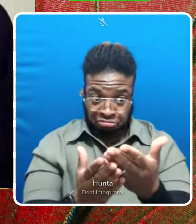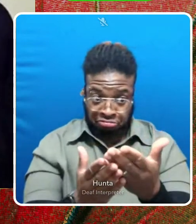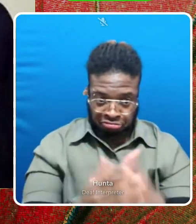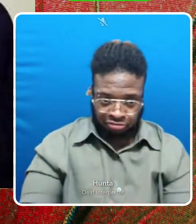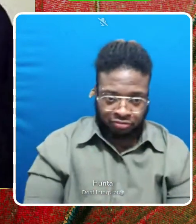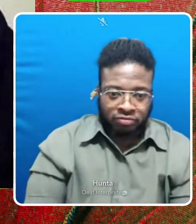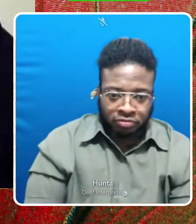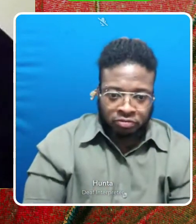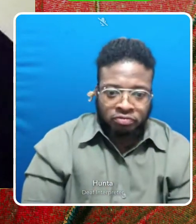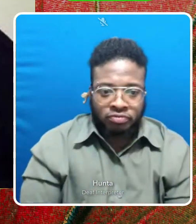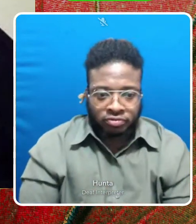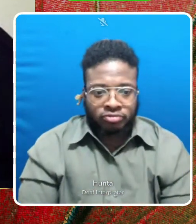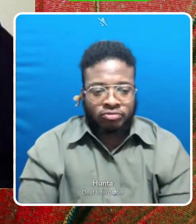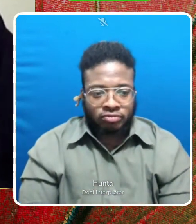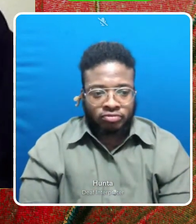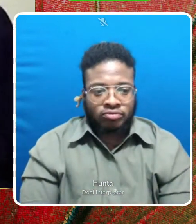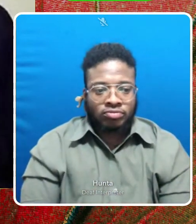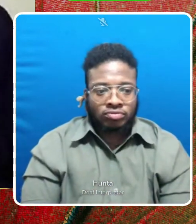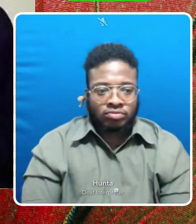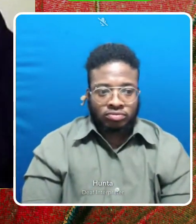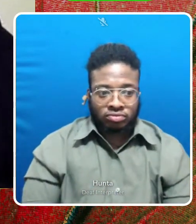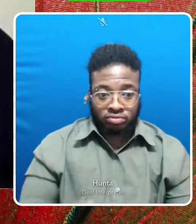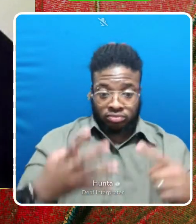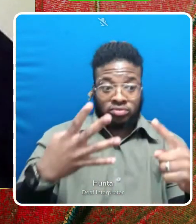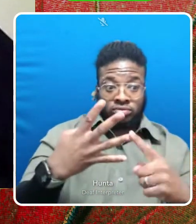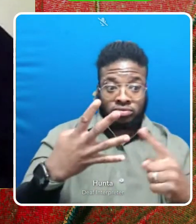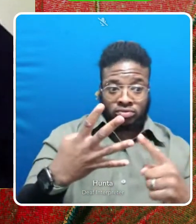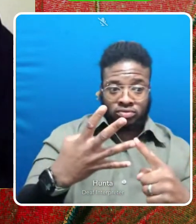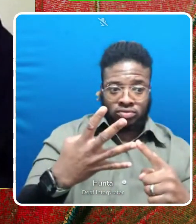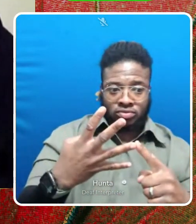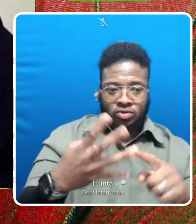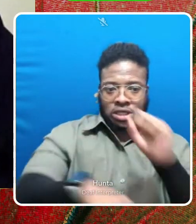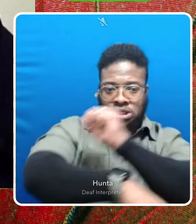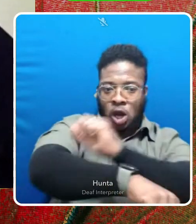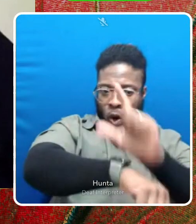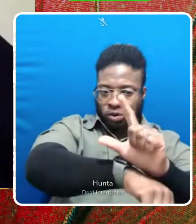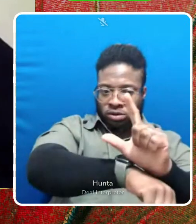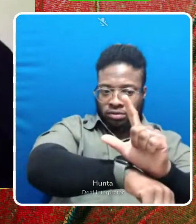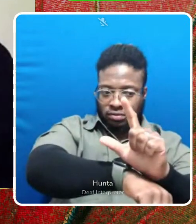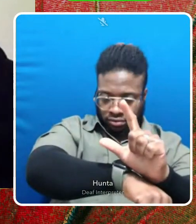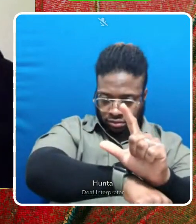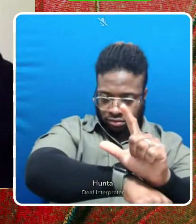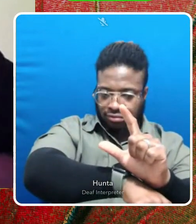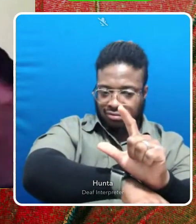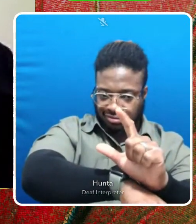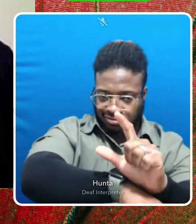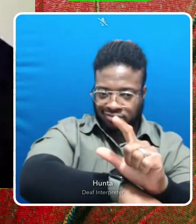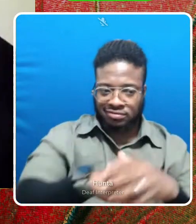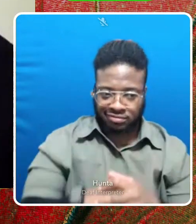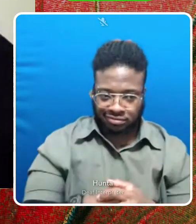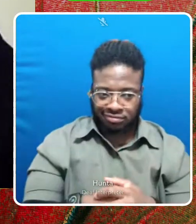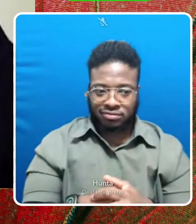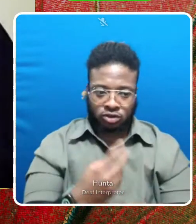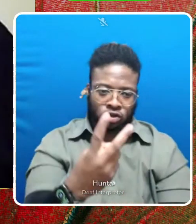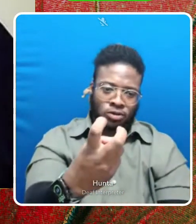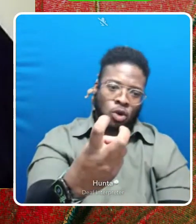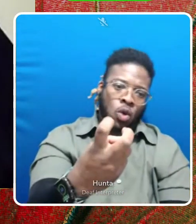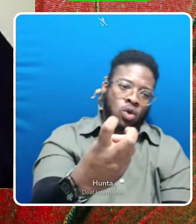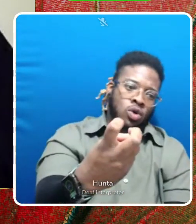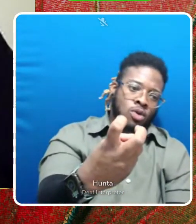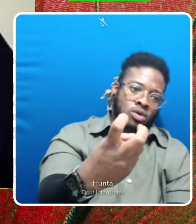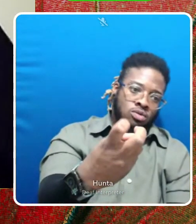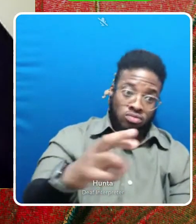And on deck we have St. Louis. So Dumo, whenever you're all ready, come